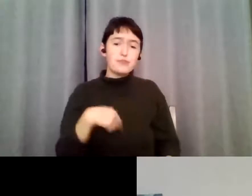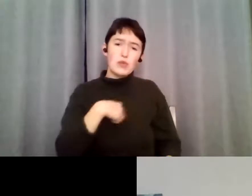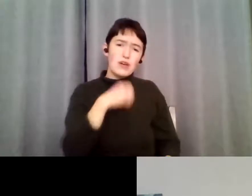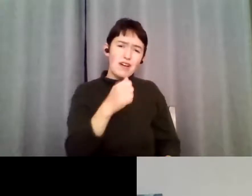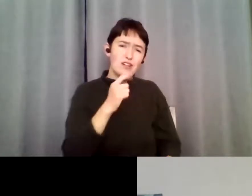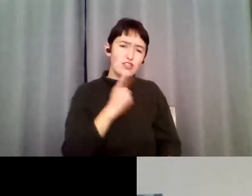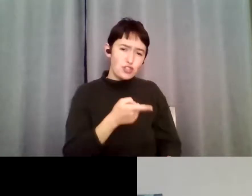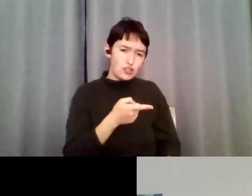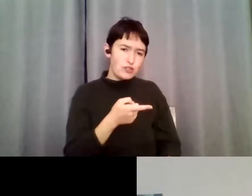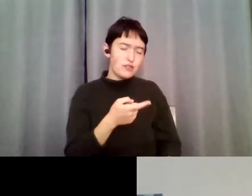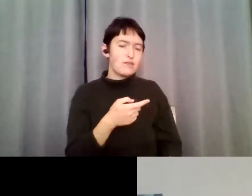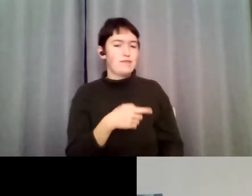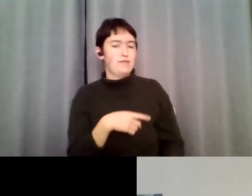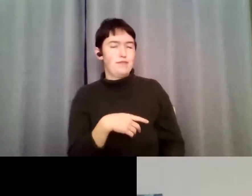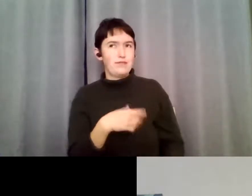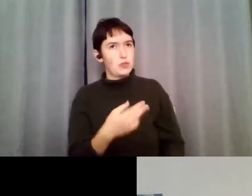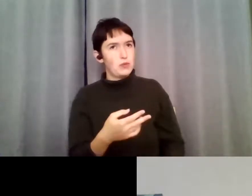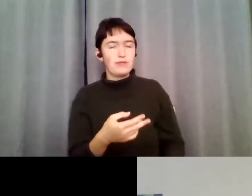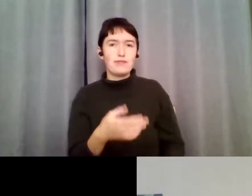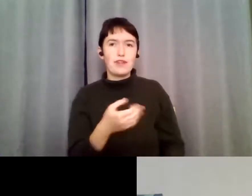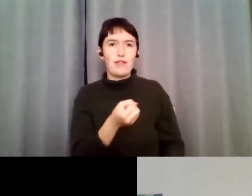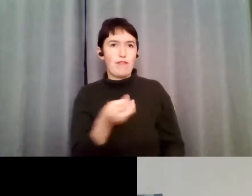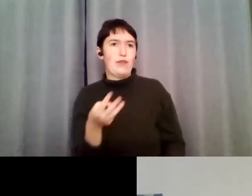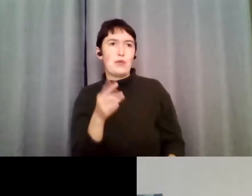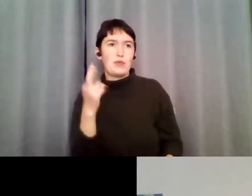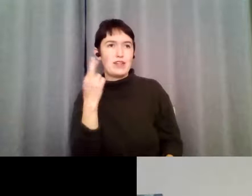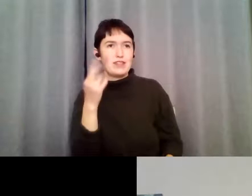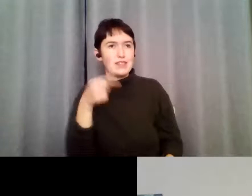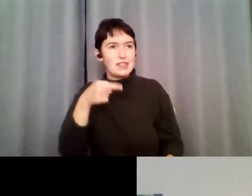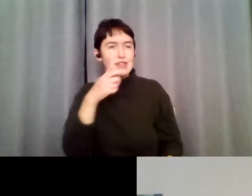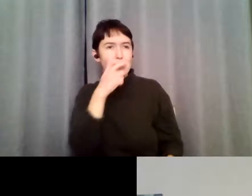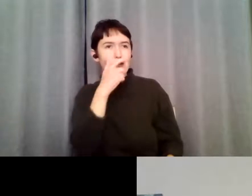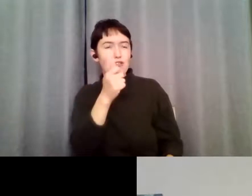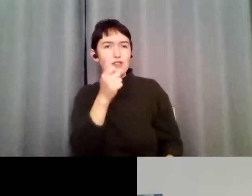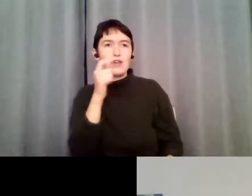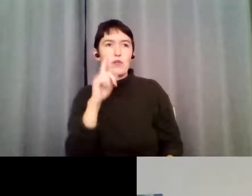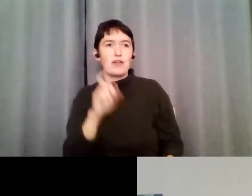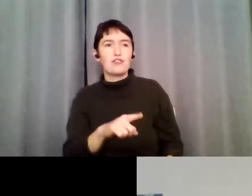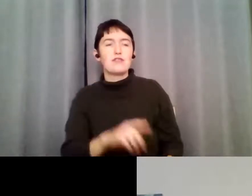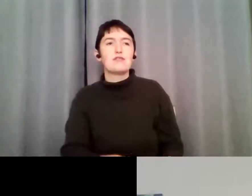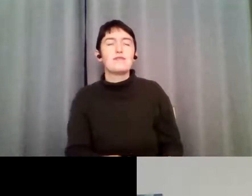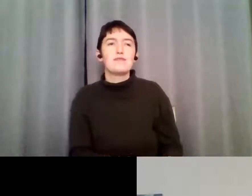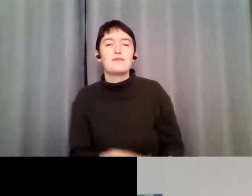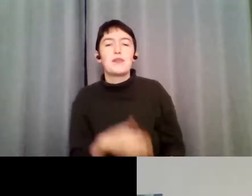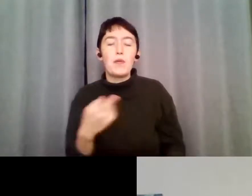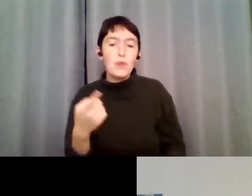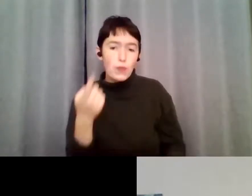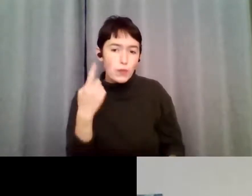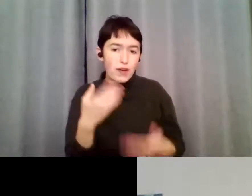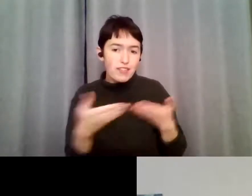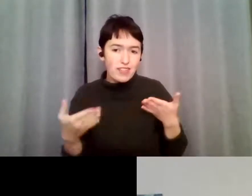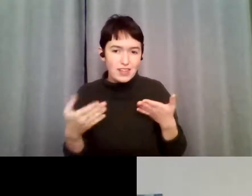there's a couple of reasons why this is an interesting question. So one thing to think about is that if the water on the moon